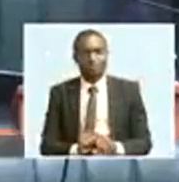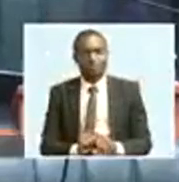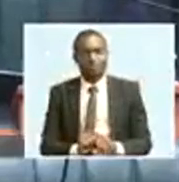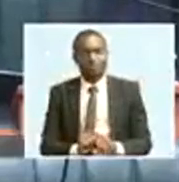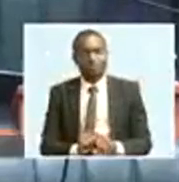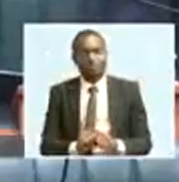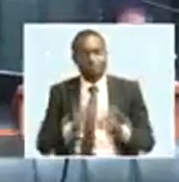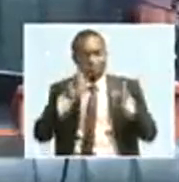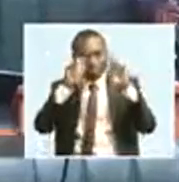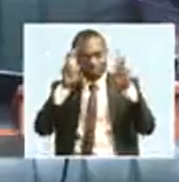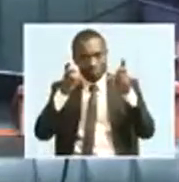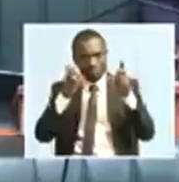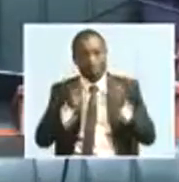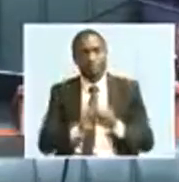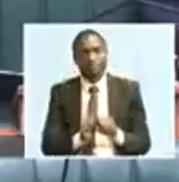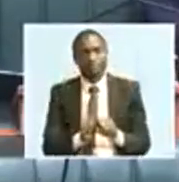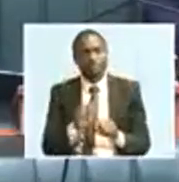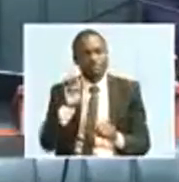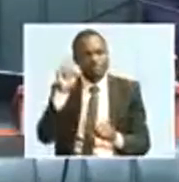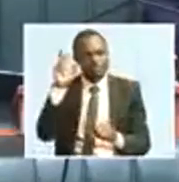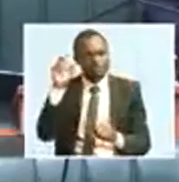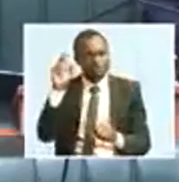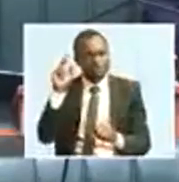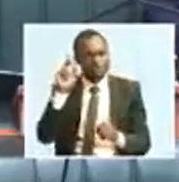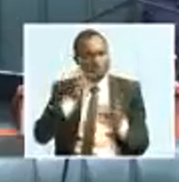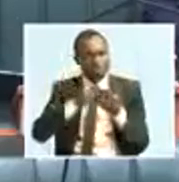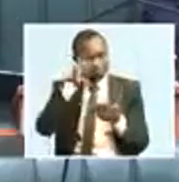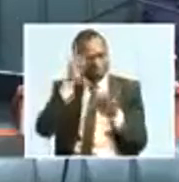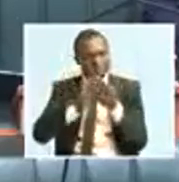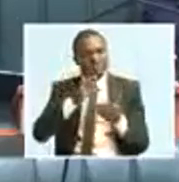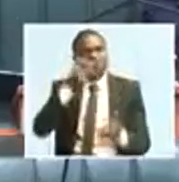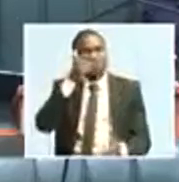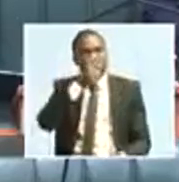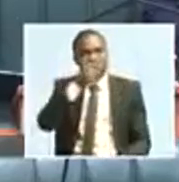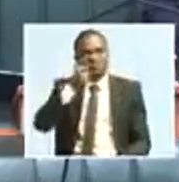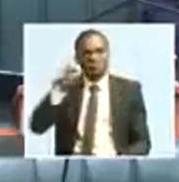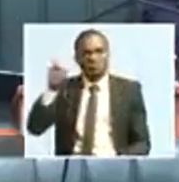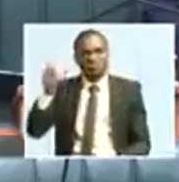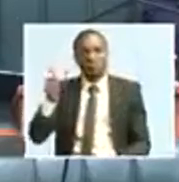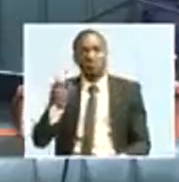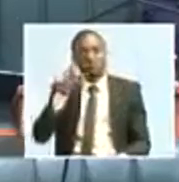The title of the news item is 12 Pupils Gassed in Kitwe.